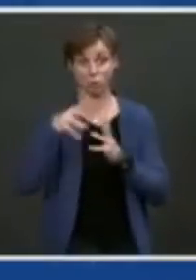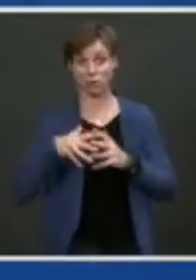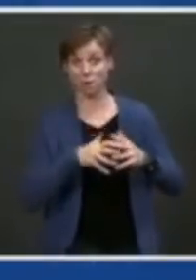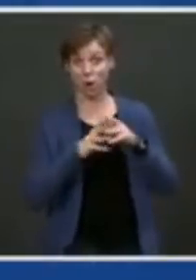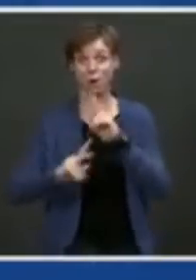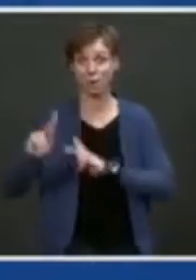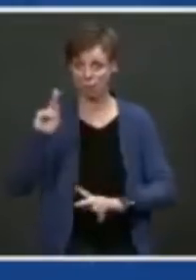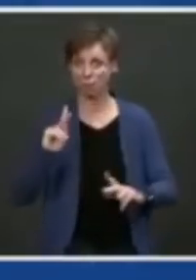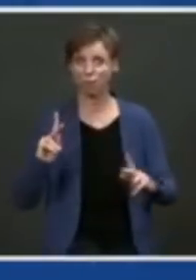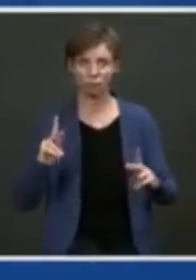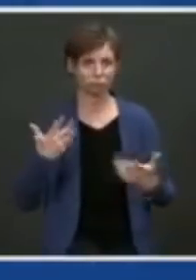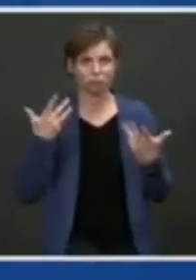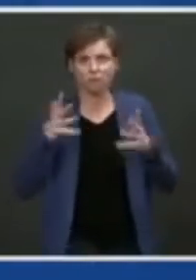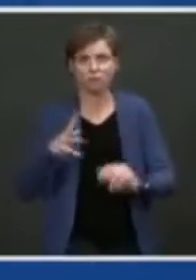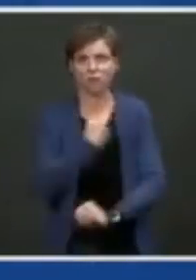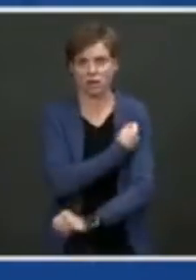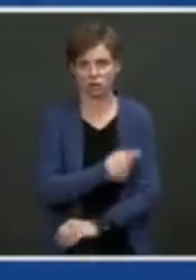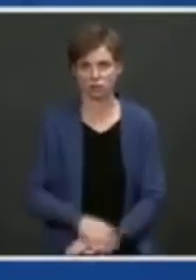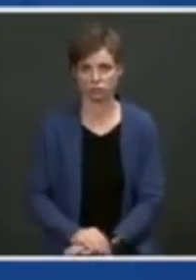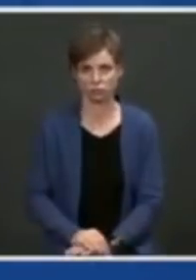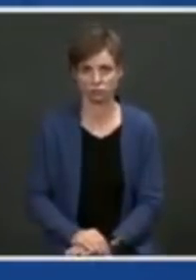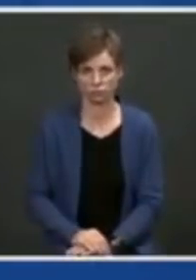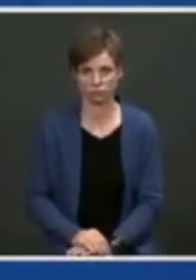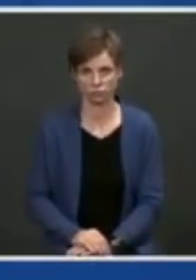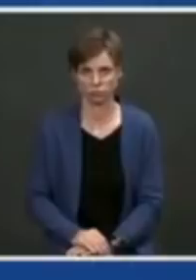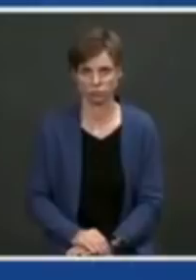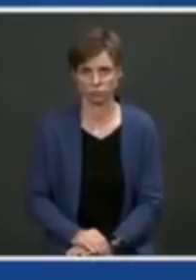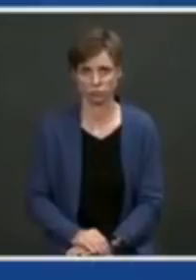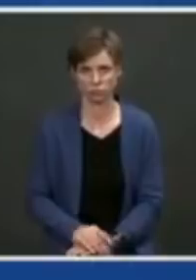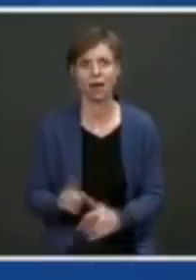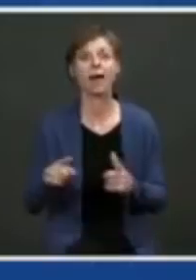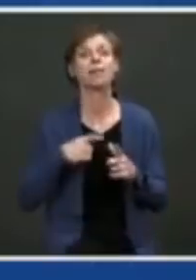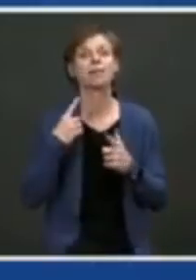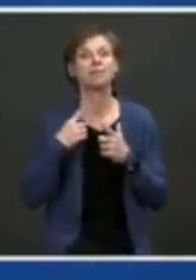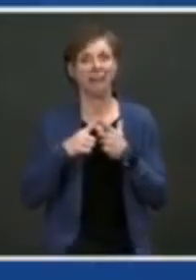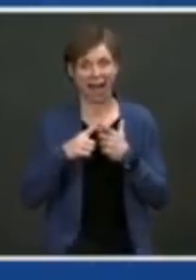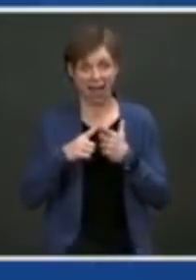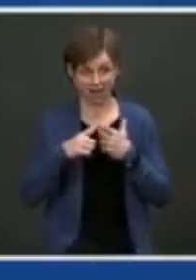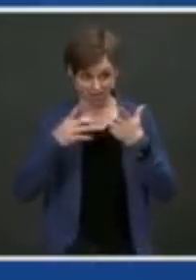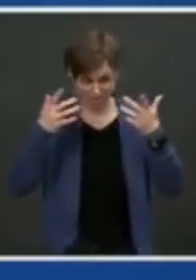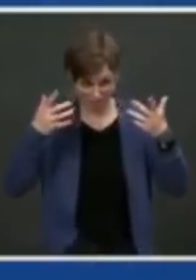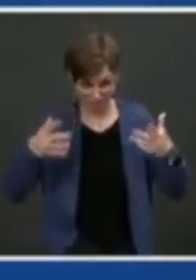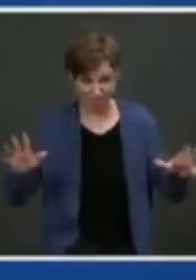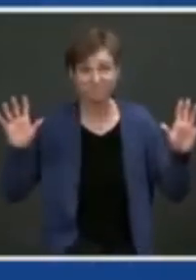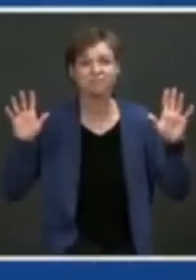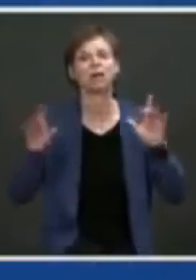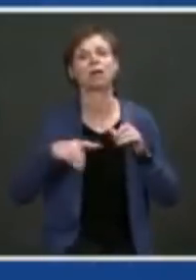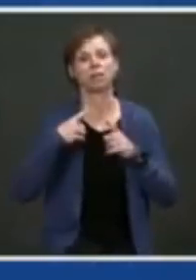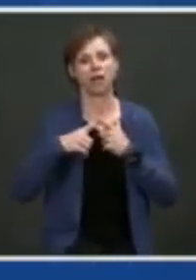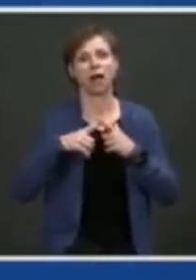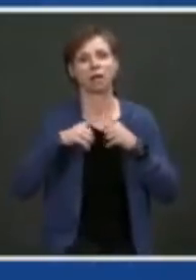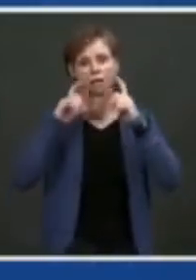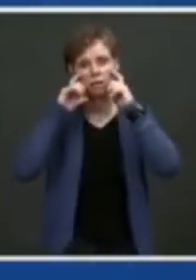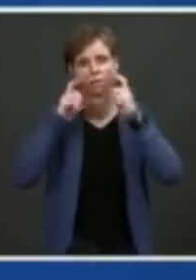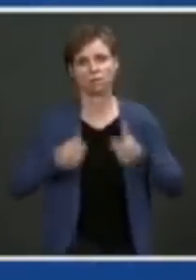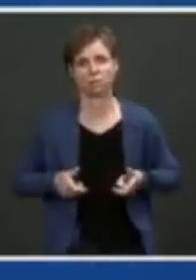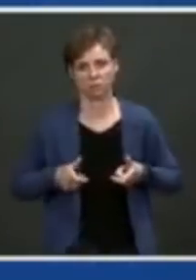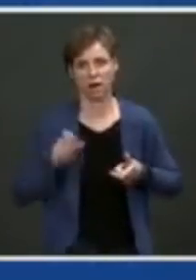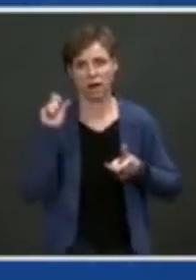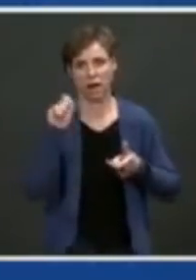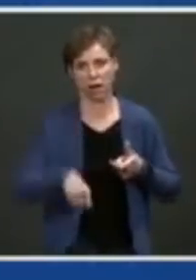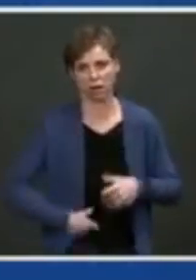have been vaccinated before we can stop wearing these. So please,